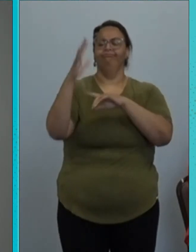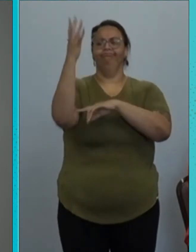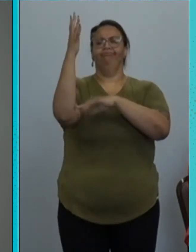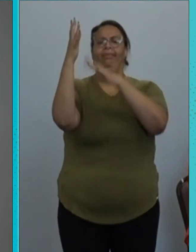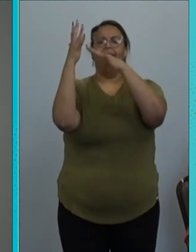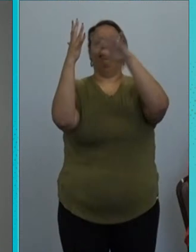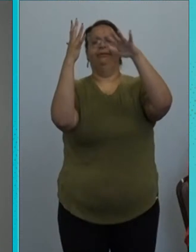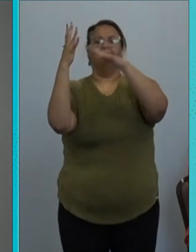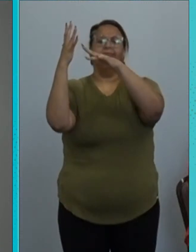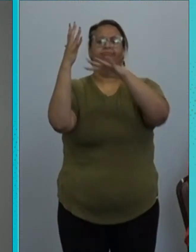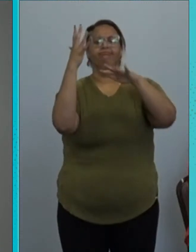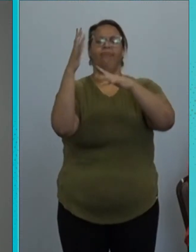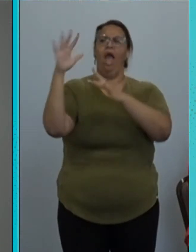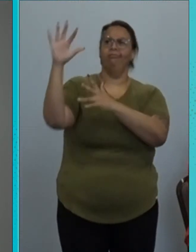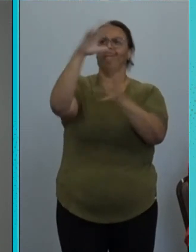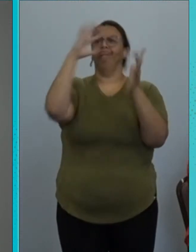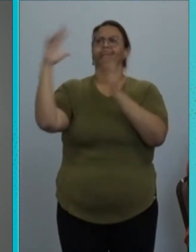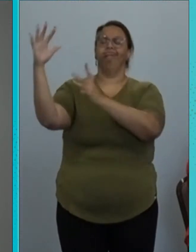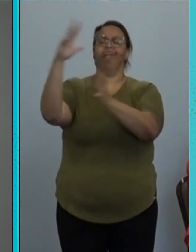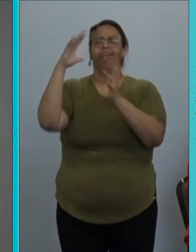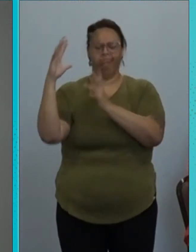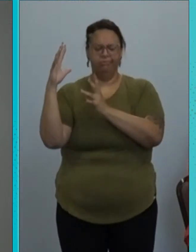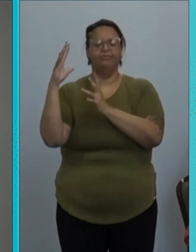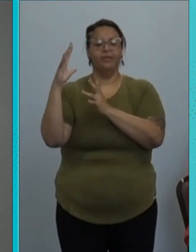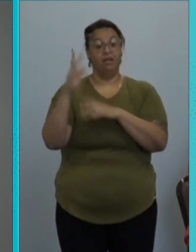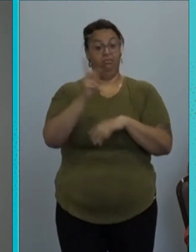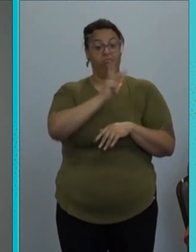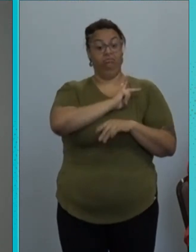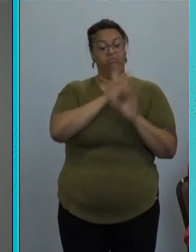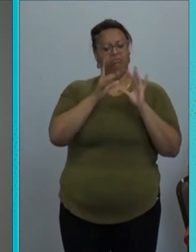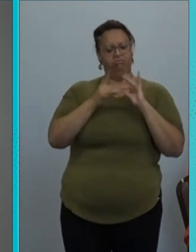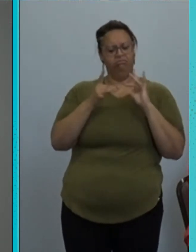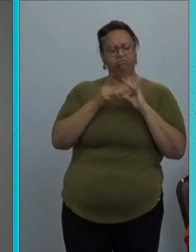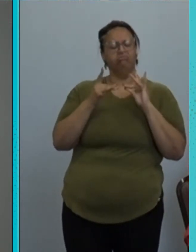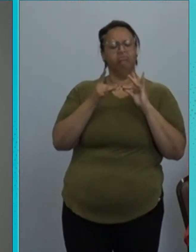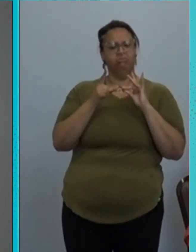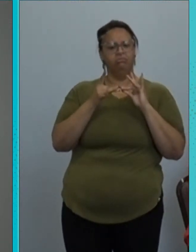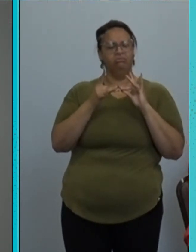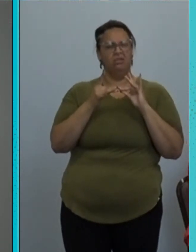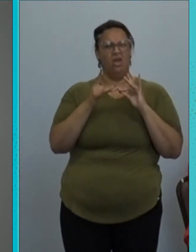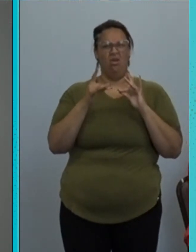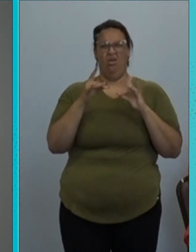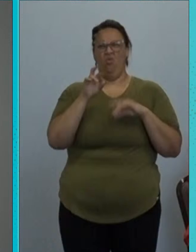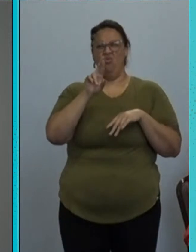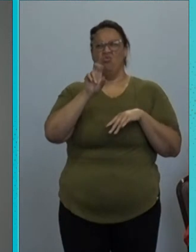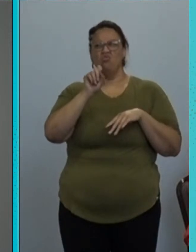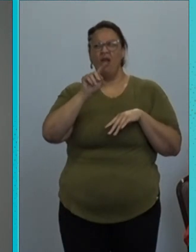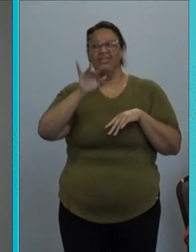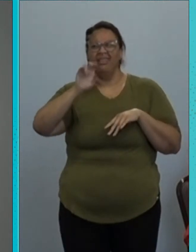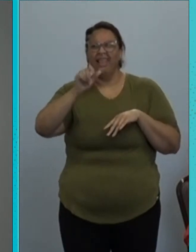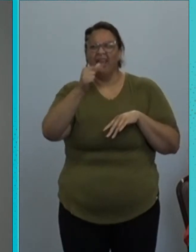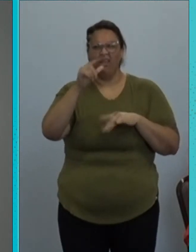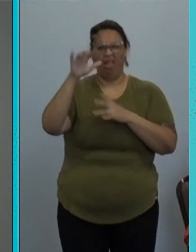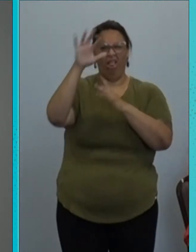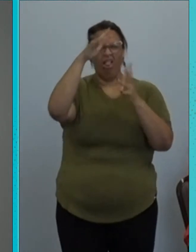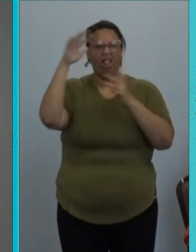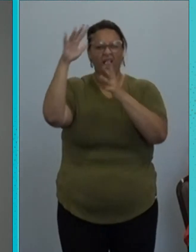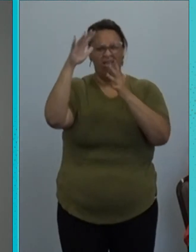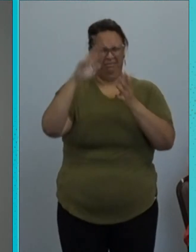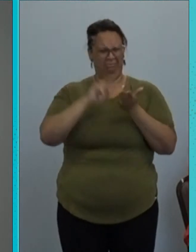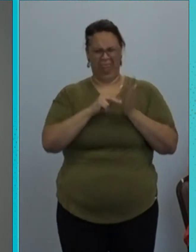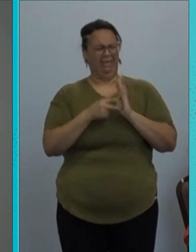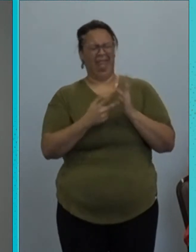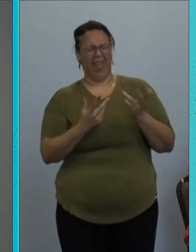trees. And Keith said, rustling. What does that mean? What is